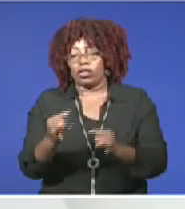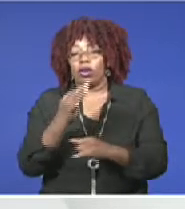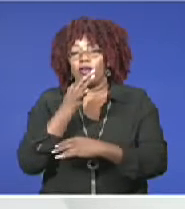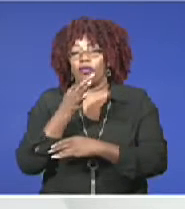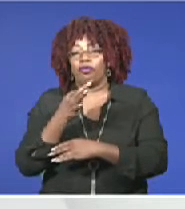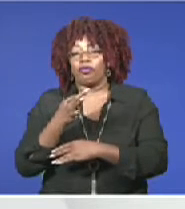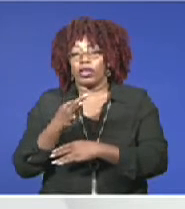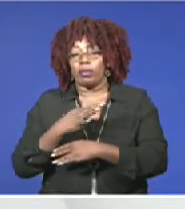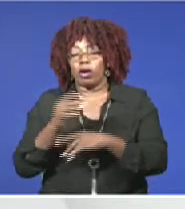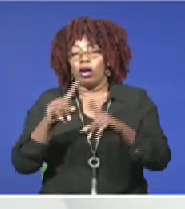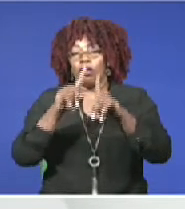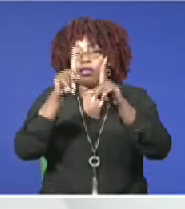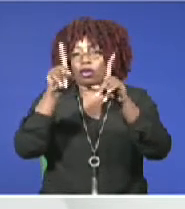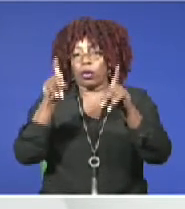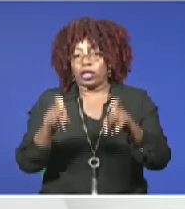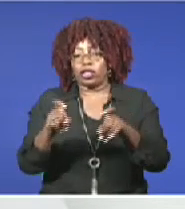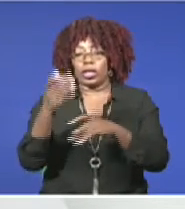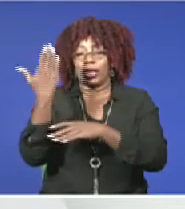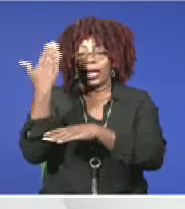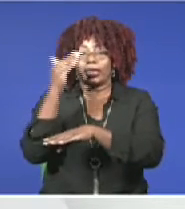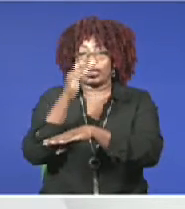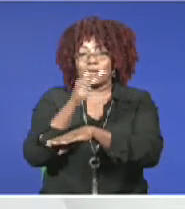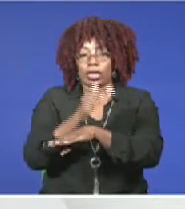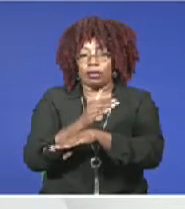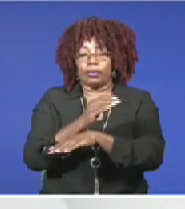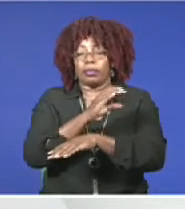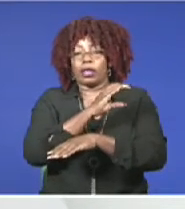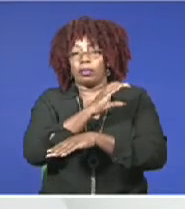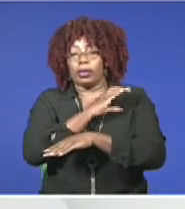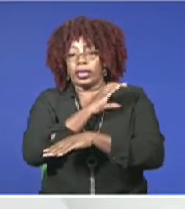female, for questioning last evening. Meantime, police have